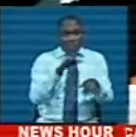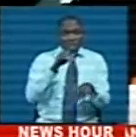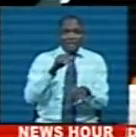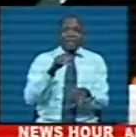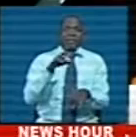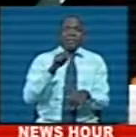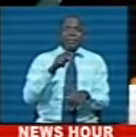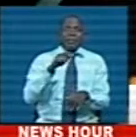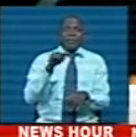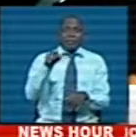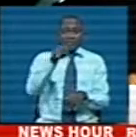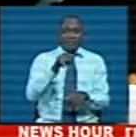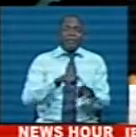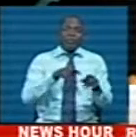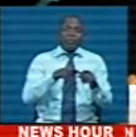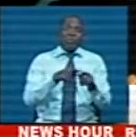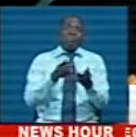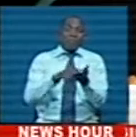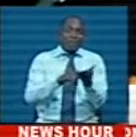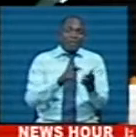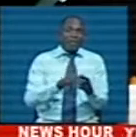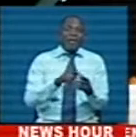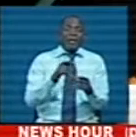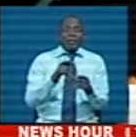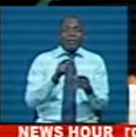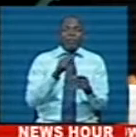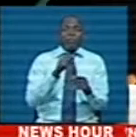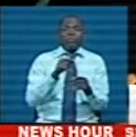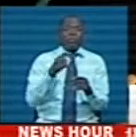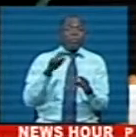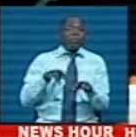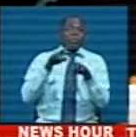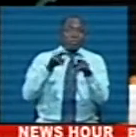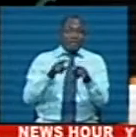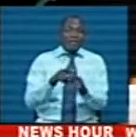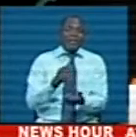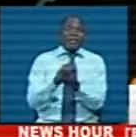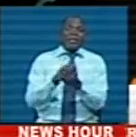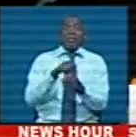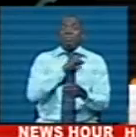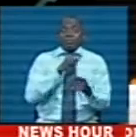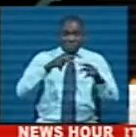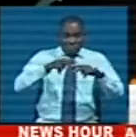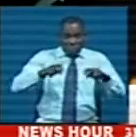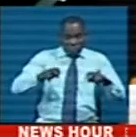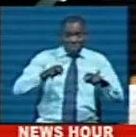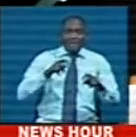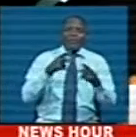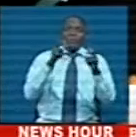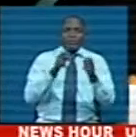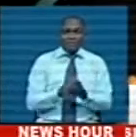Mohamed Sanun, were initially recalled from the Games Village in Gold Coast, Australia, to assist the police in investigations into the